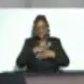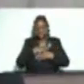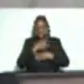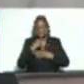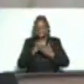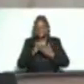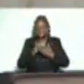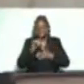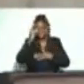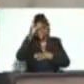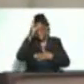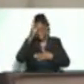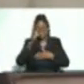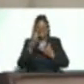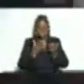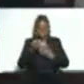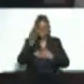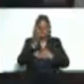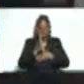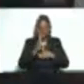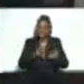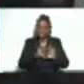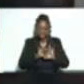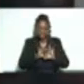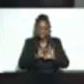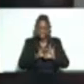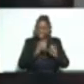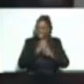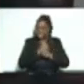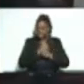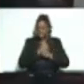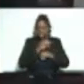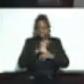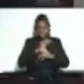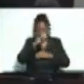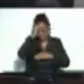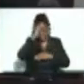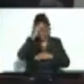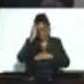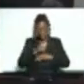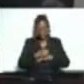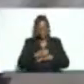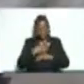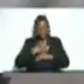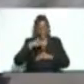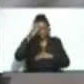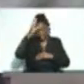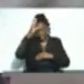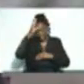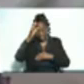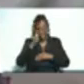his God and his family. He was a staunch Anglican, and he especially loved to sing. My father and my aunts and